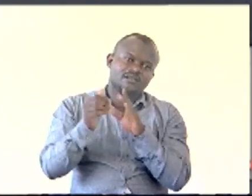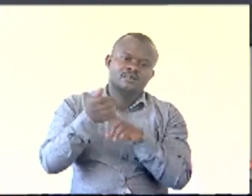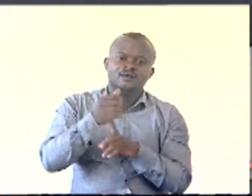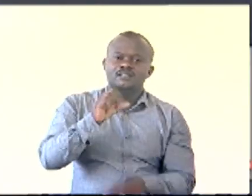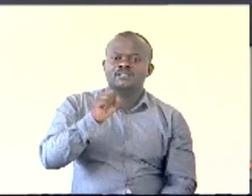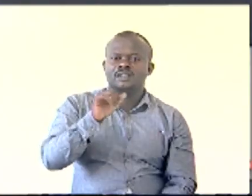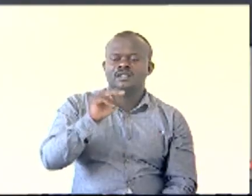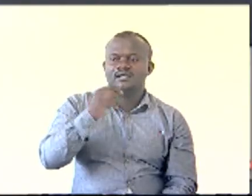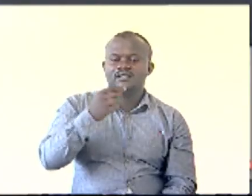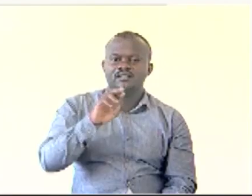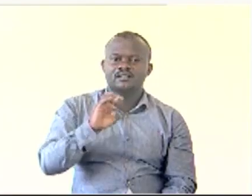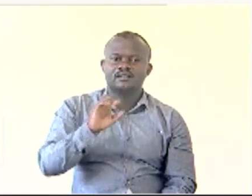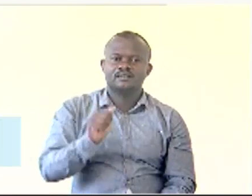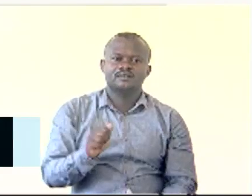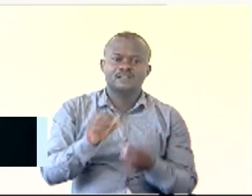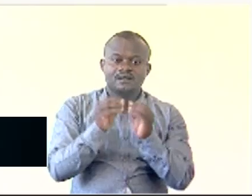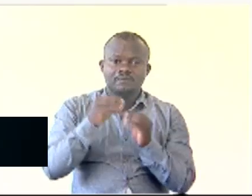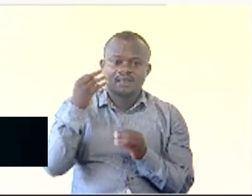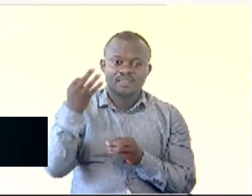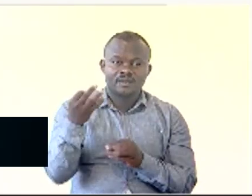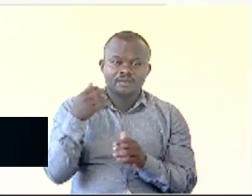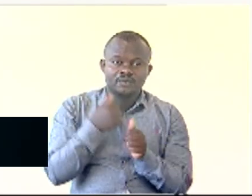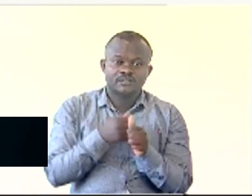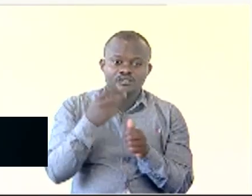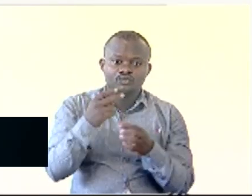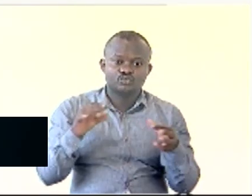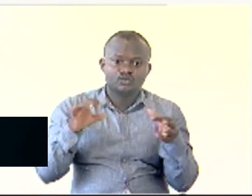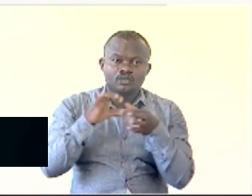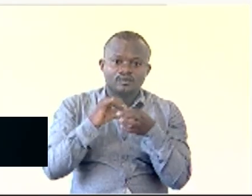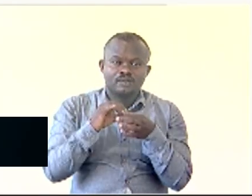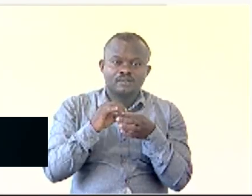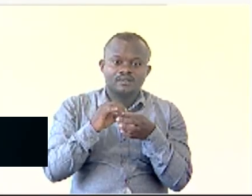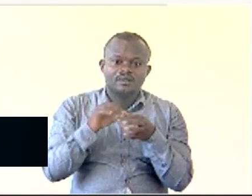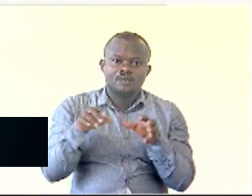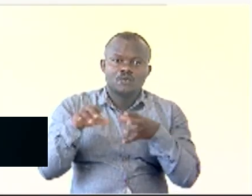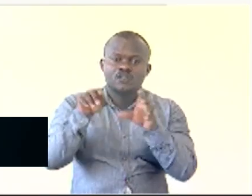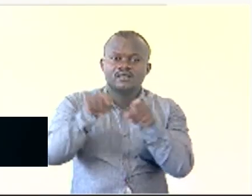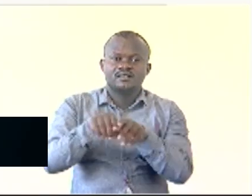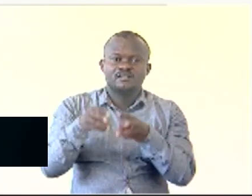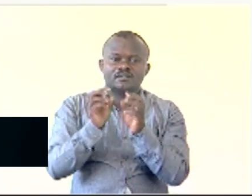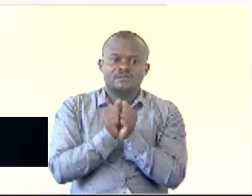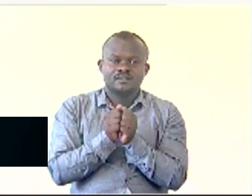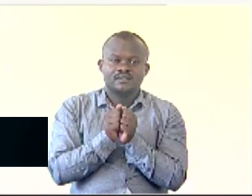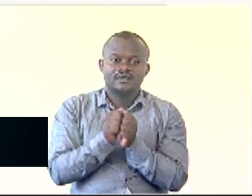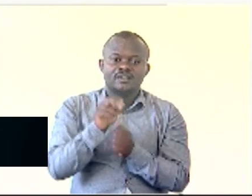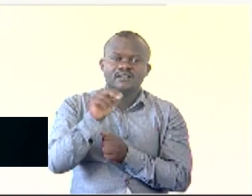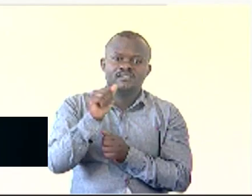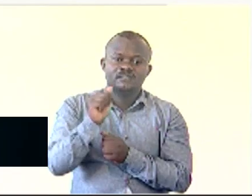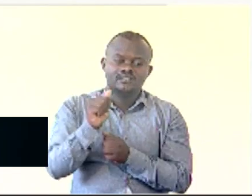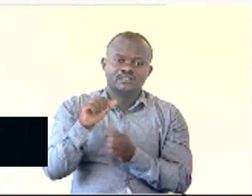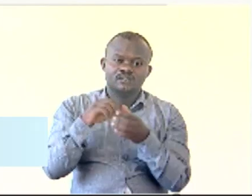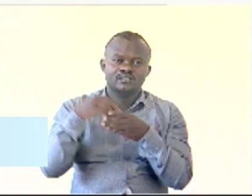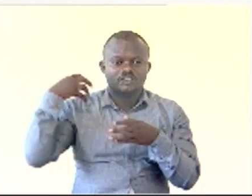joints. Number 3, which 2 joints move in the same way? Knee joint, shoulder